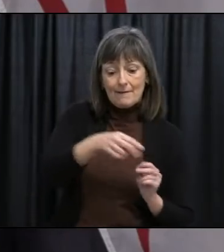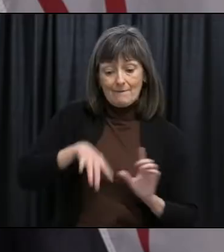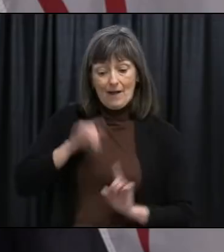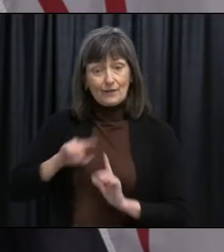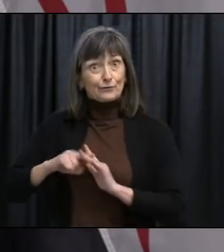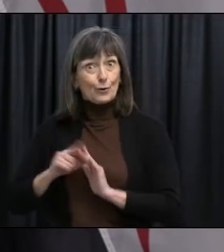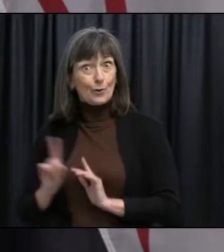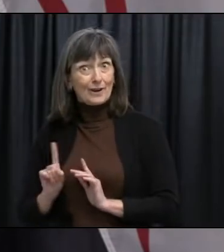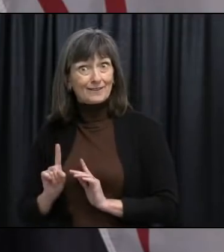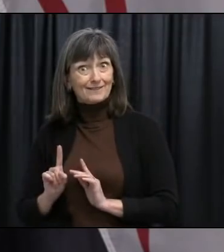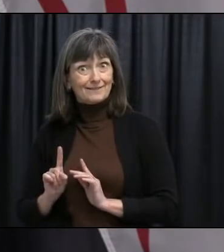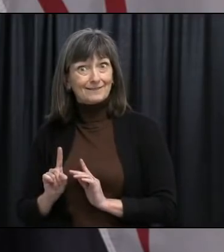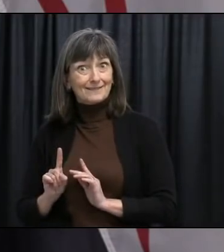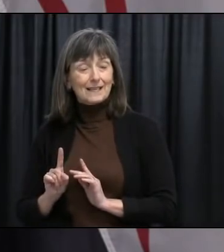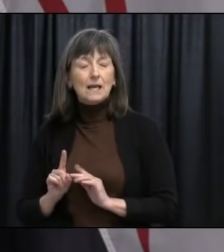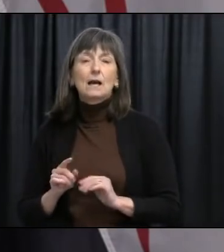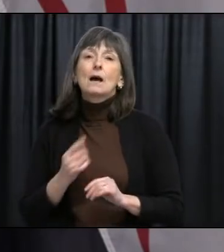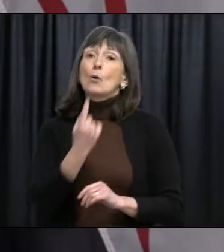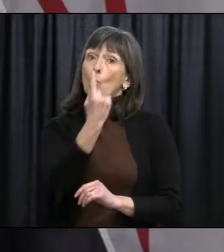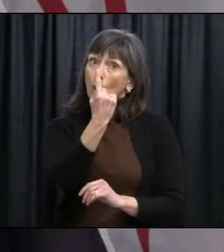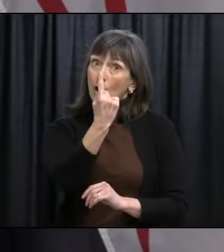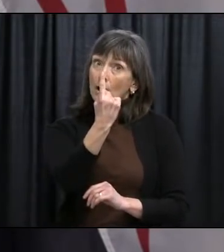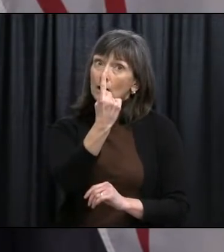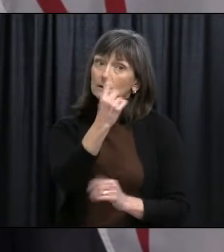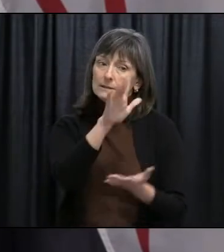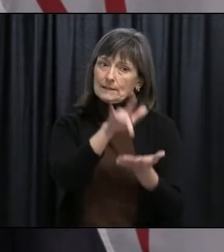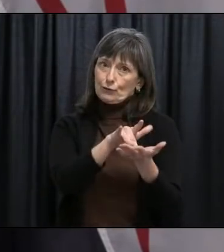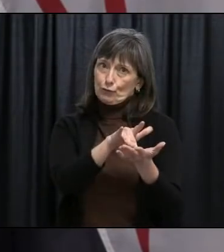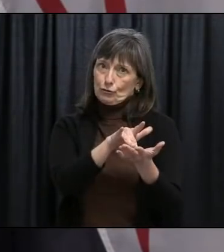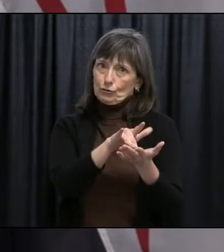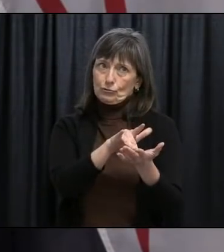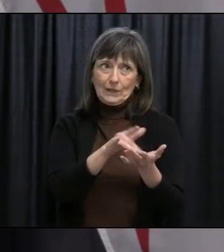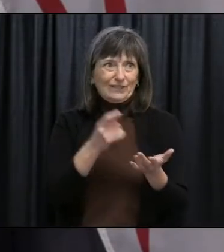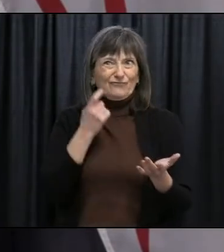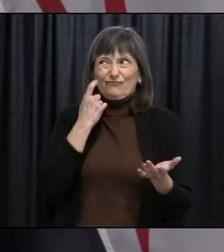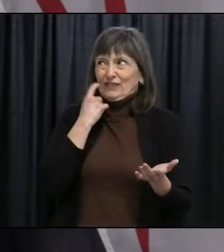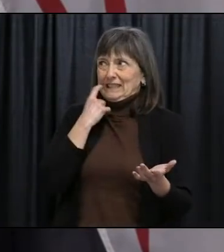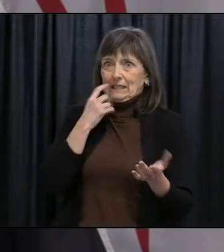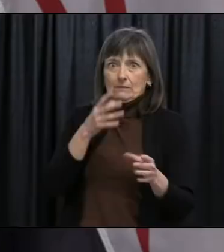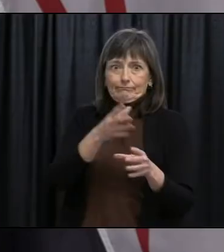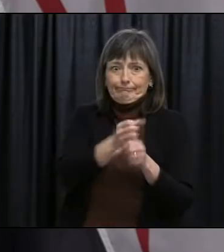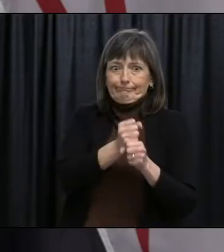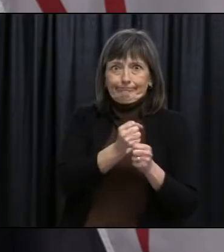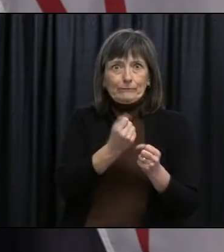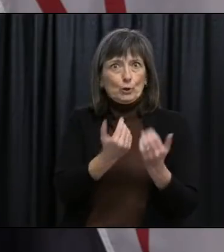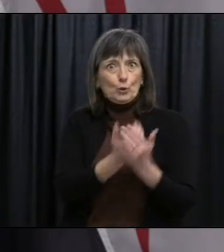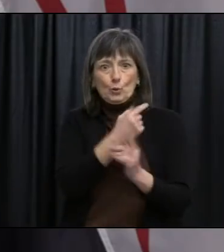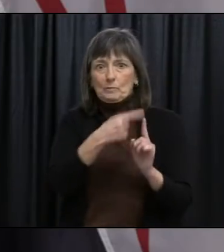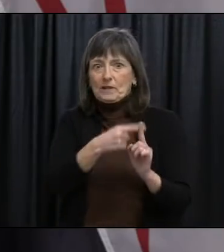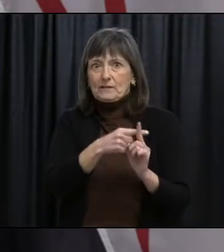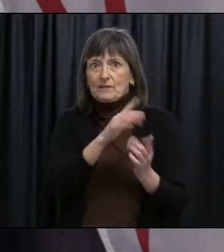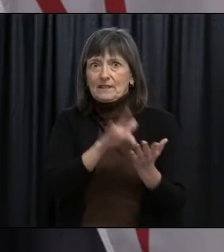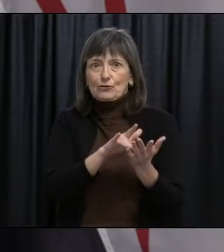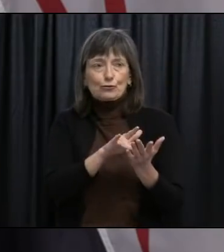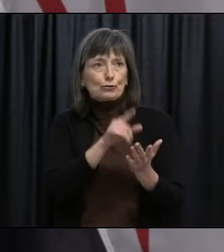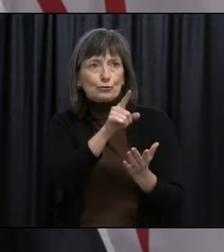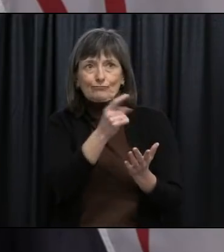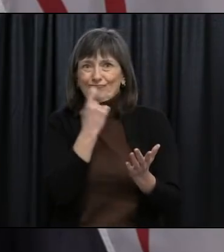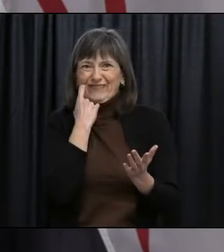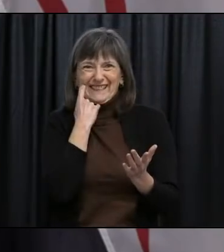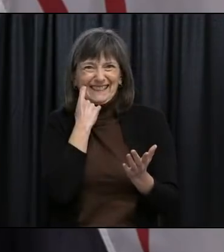One in Central is still under investigation, and that came in not long before we came out here, so I couldn't comment on that one.